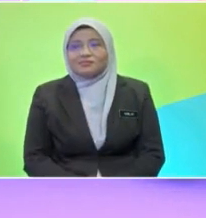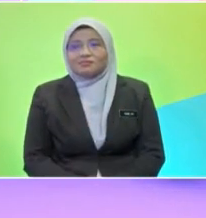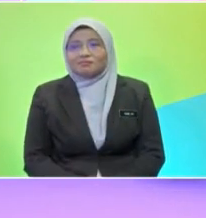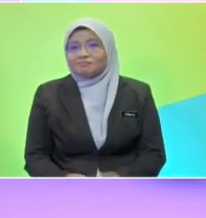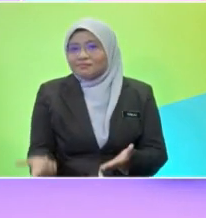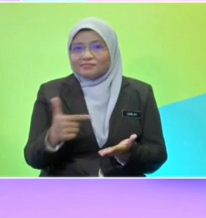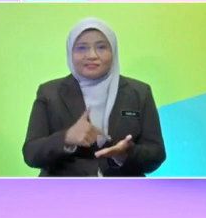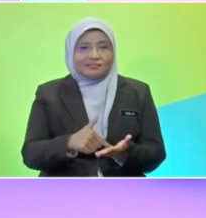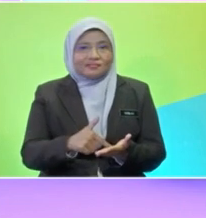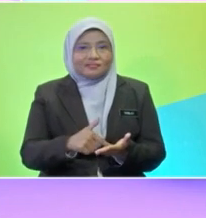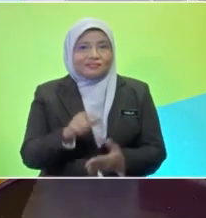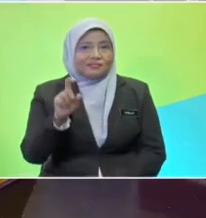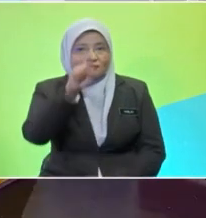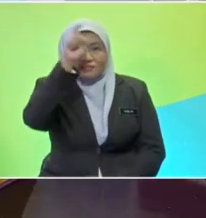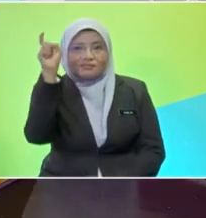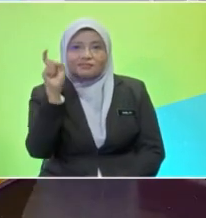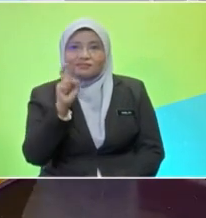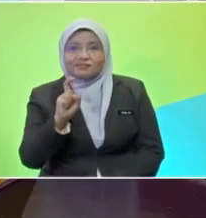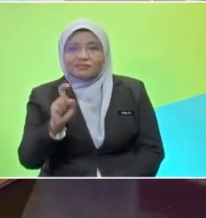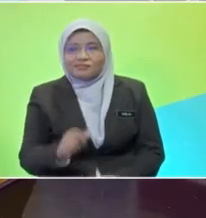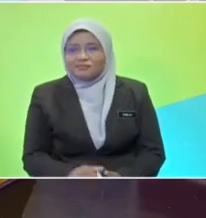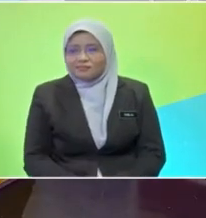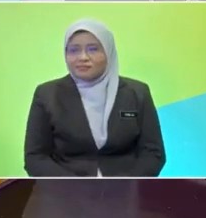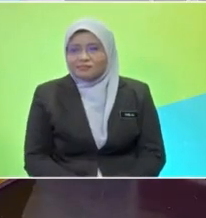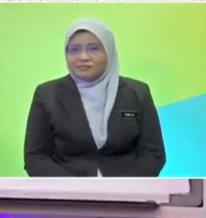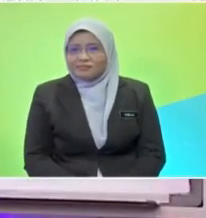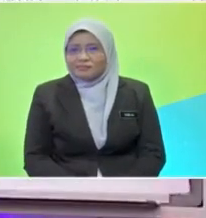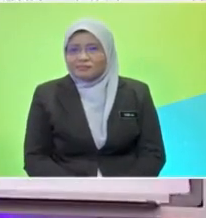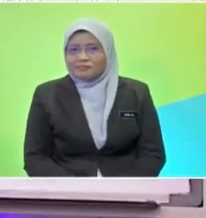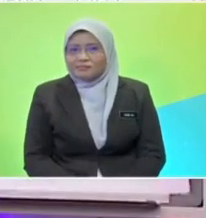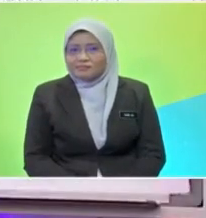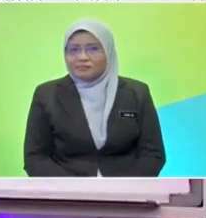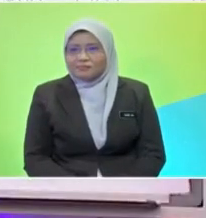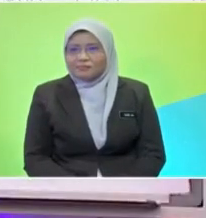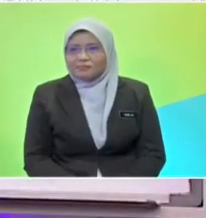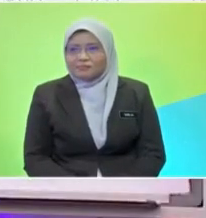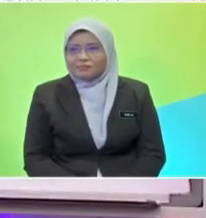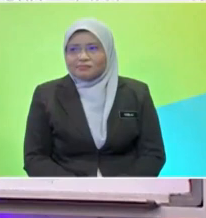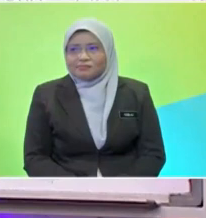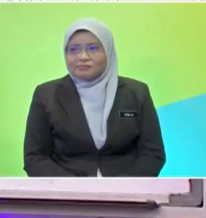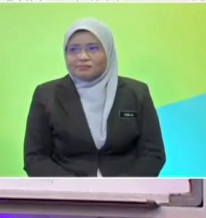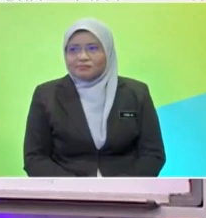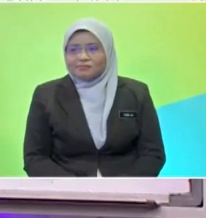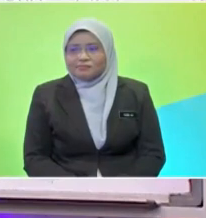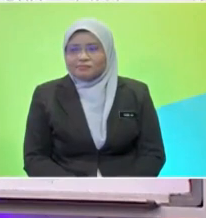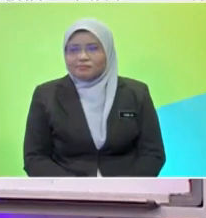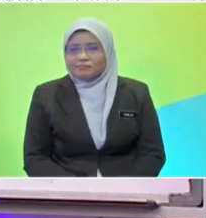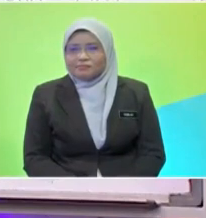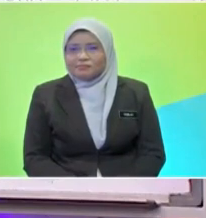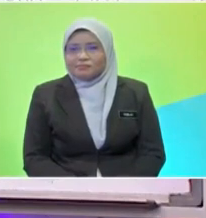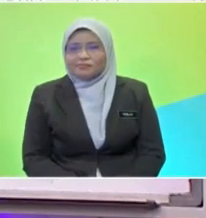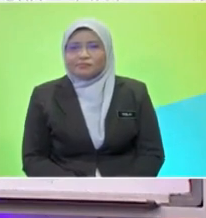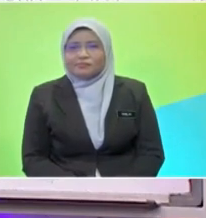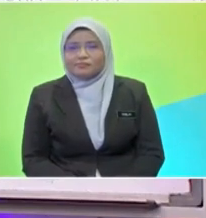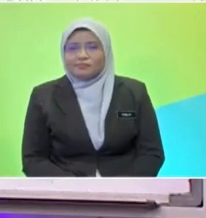next question. Dear singers, where have you been to as a singer? Perhaps name of